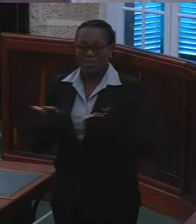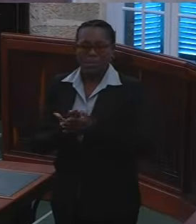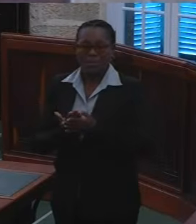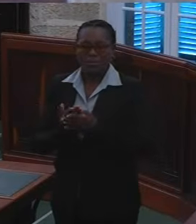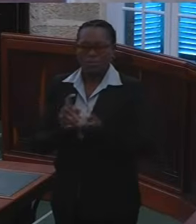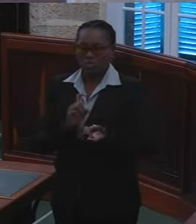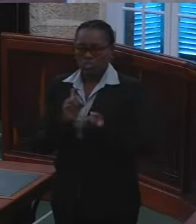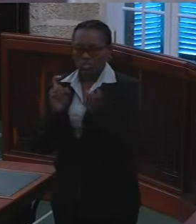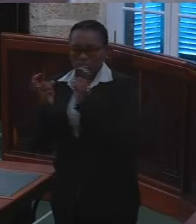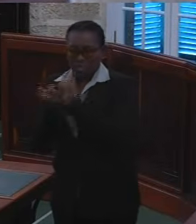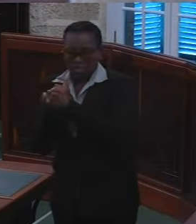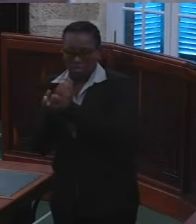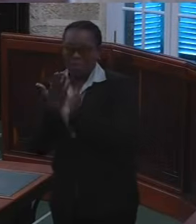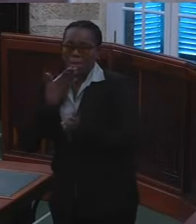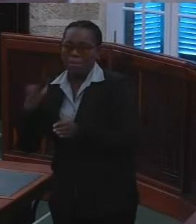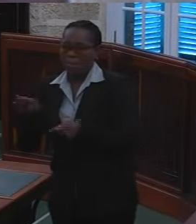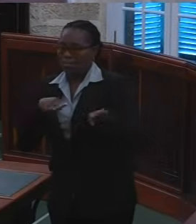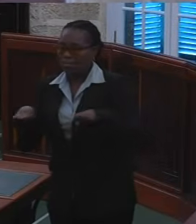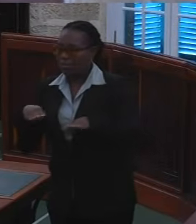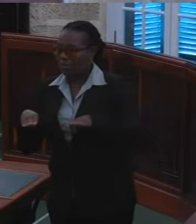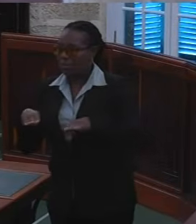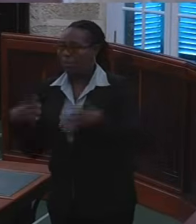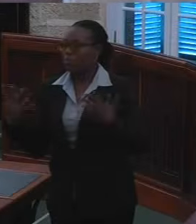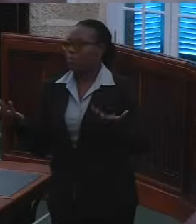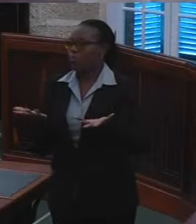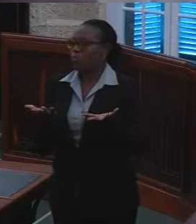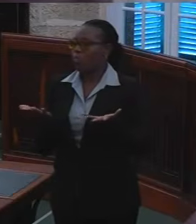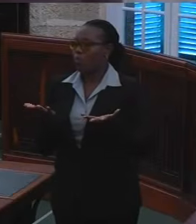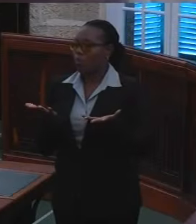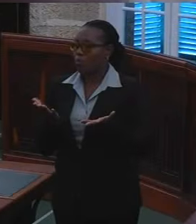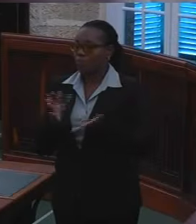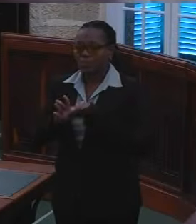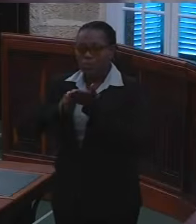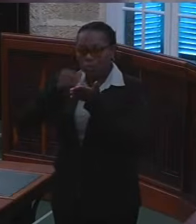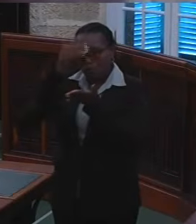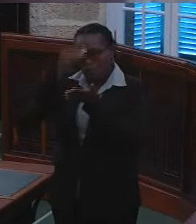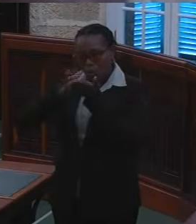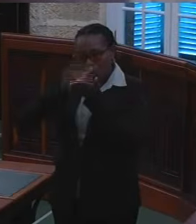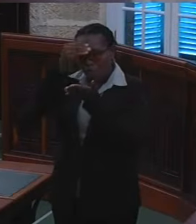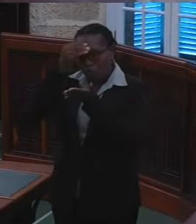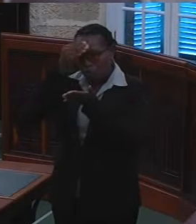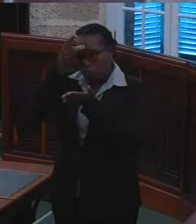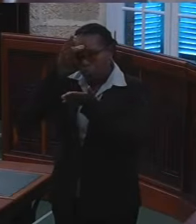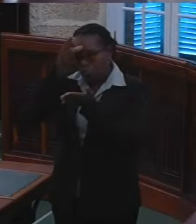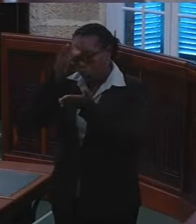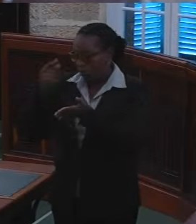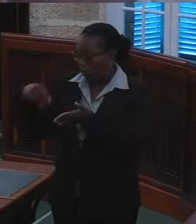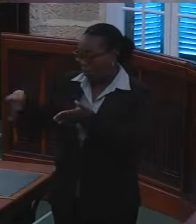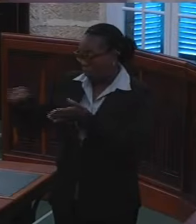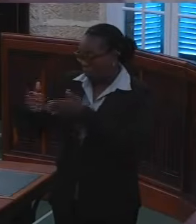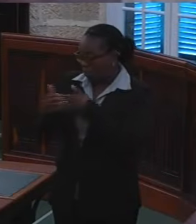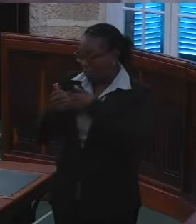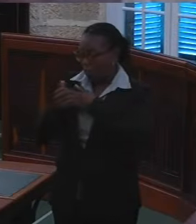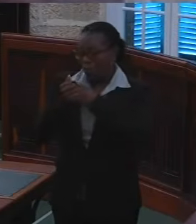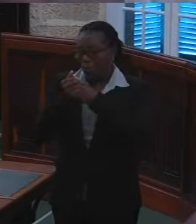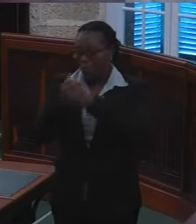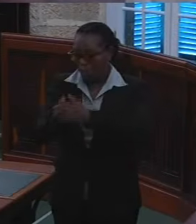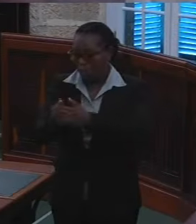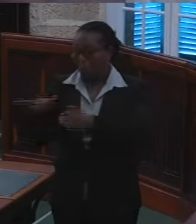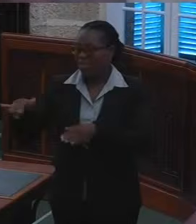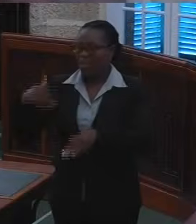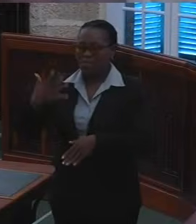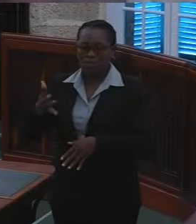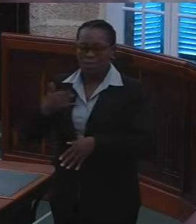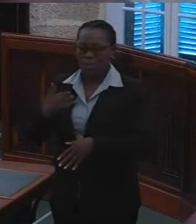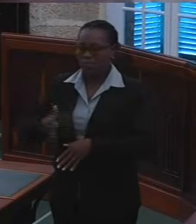patterns, is the knowledge and guidance from those who would have experienced